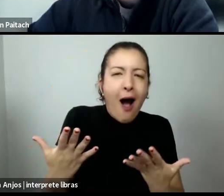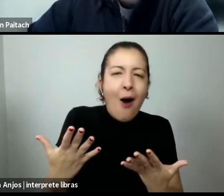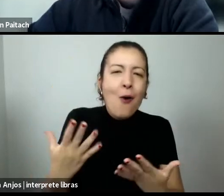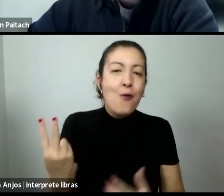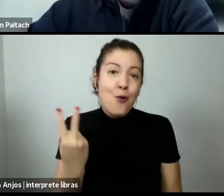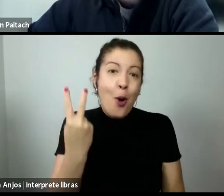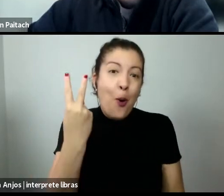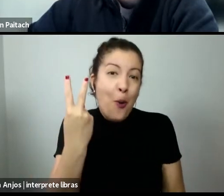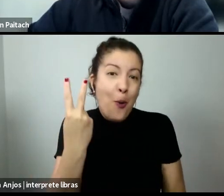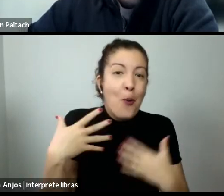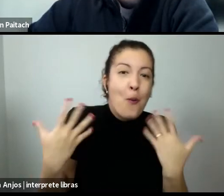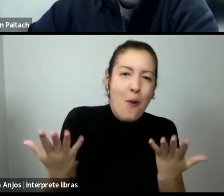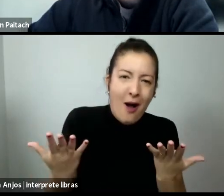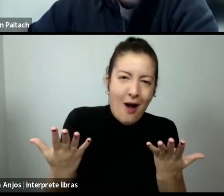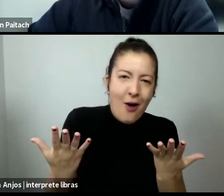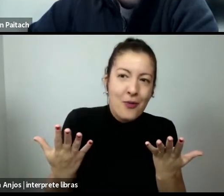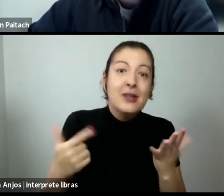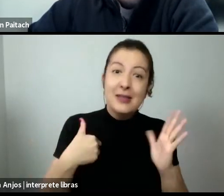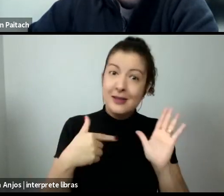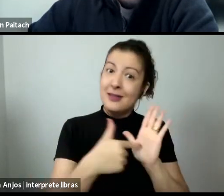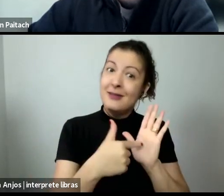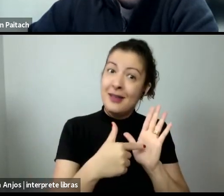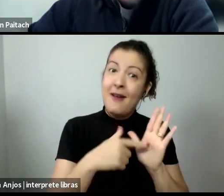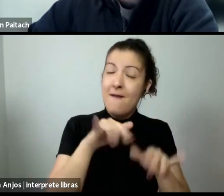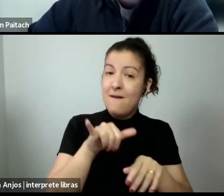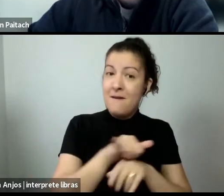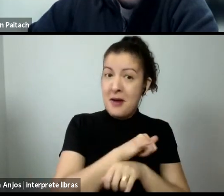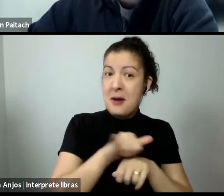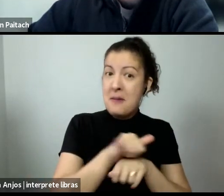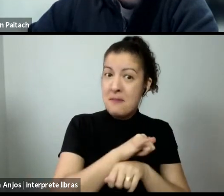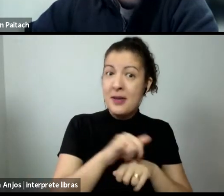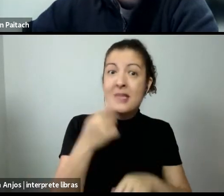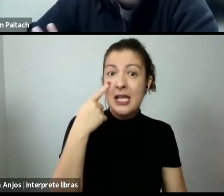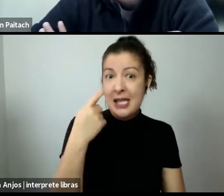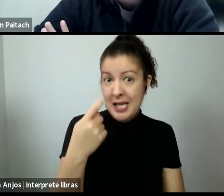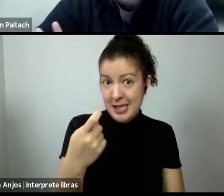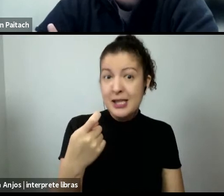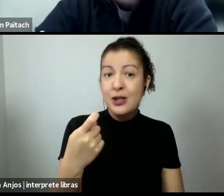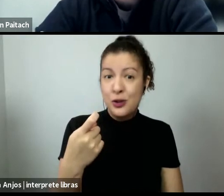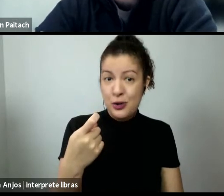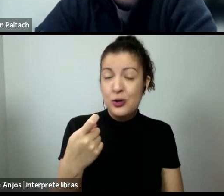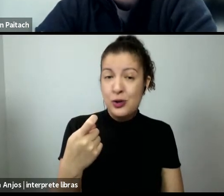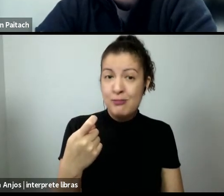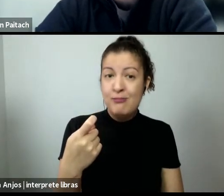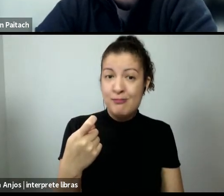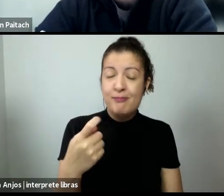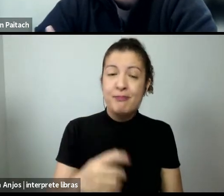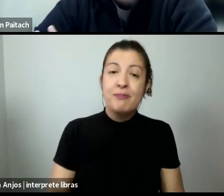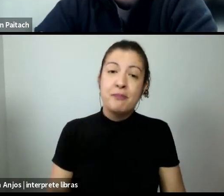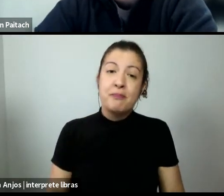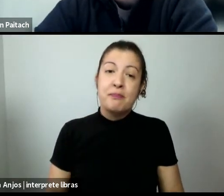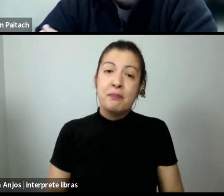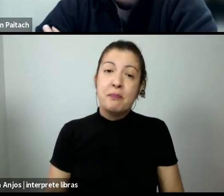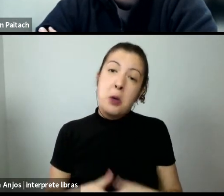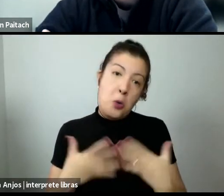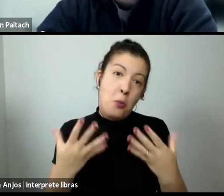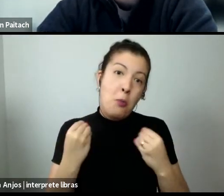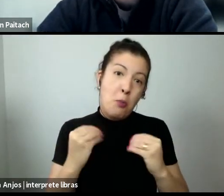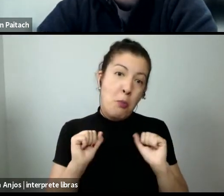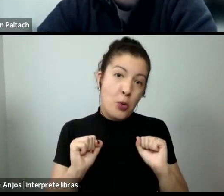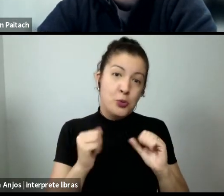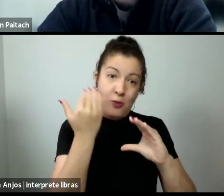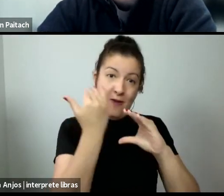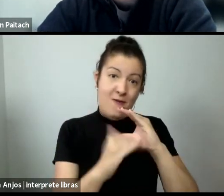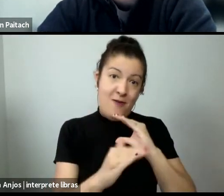from places like this. So that's, yeah, I'm excited about what you're trying to